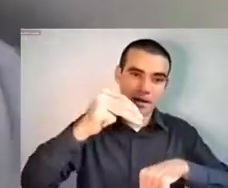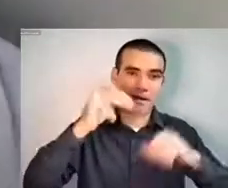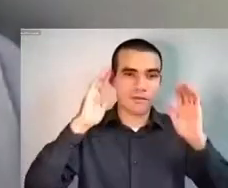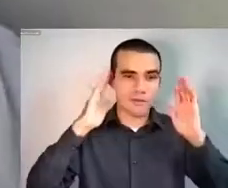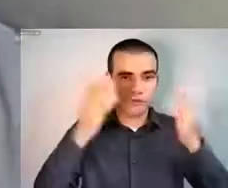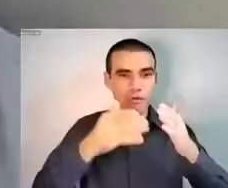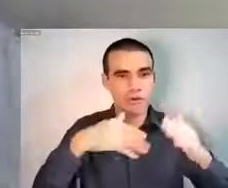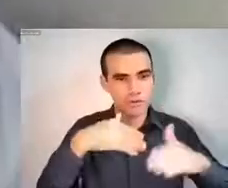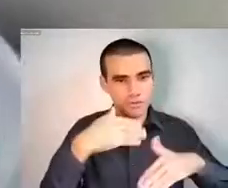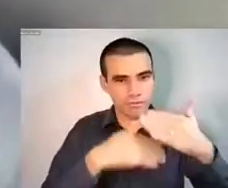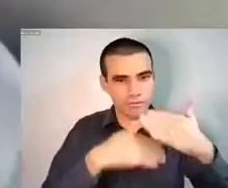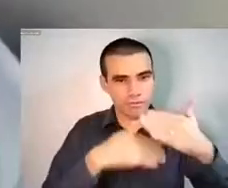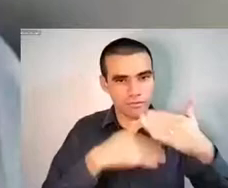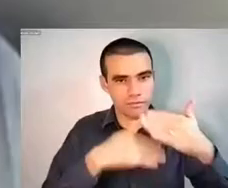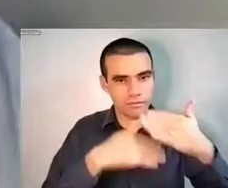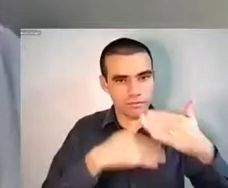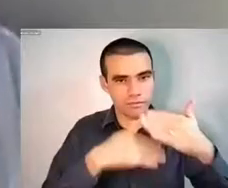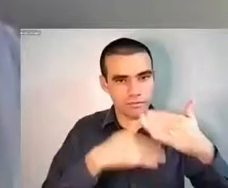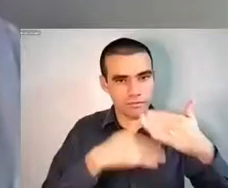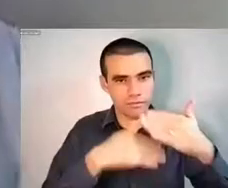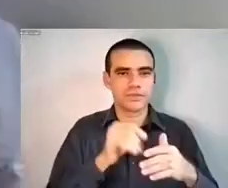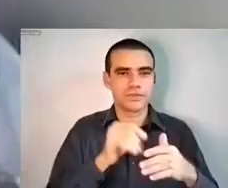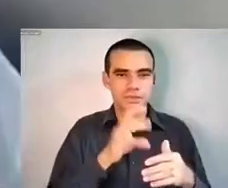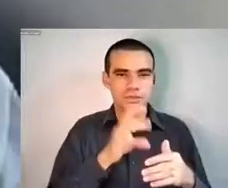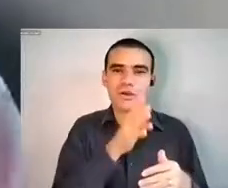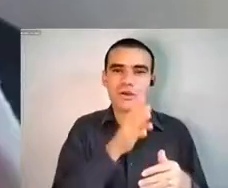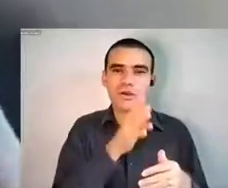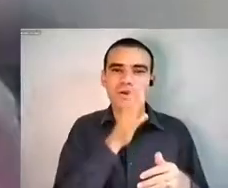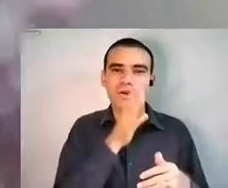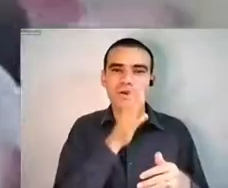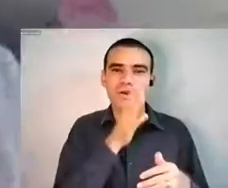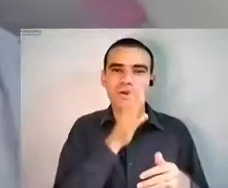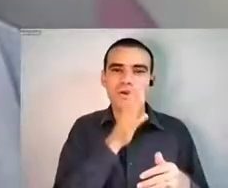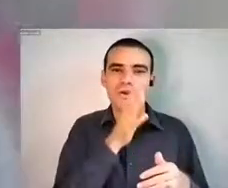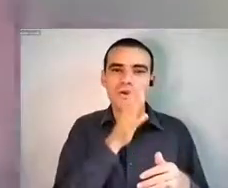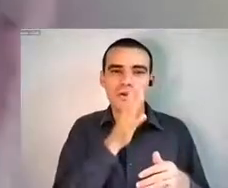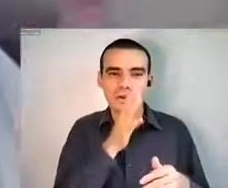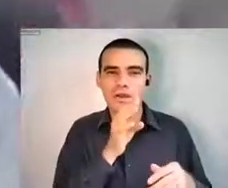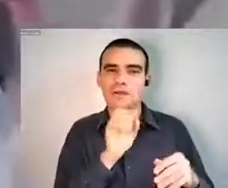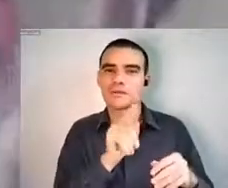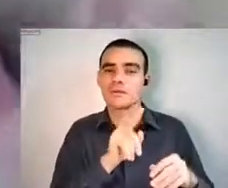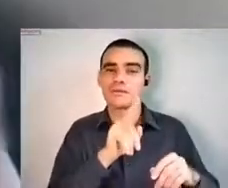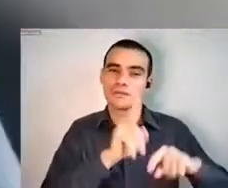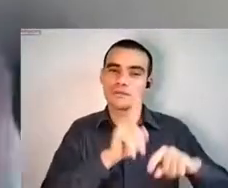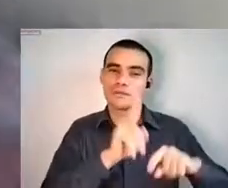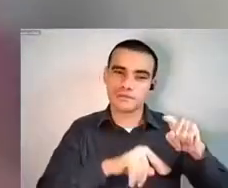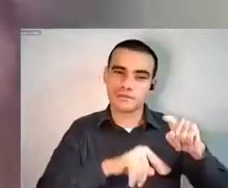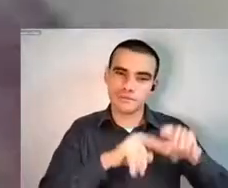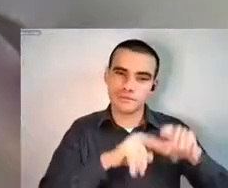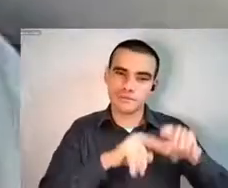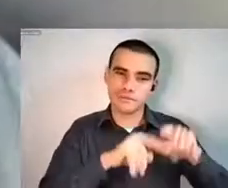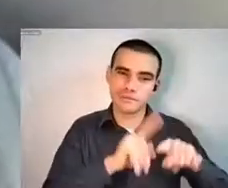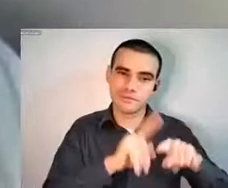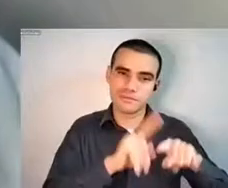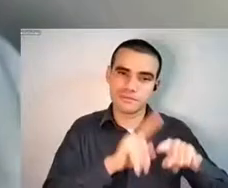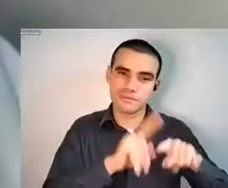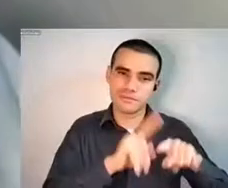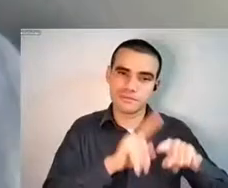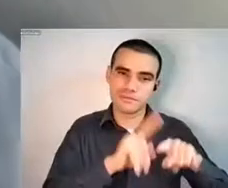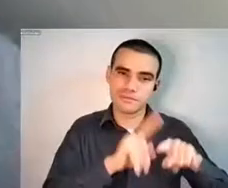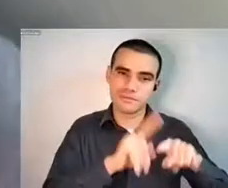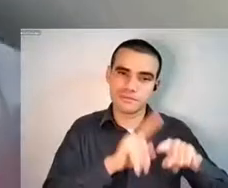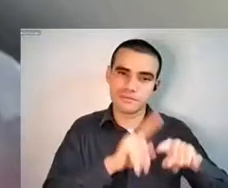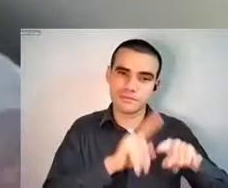I have a focus on developing not only knowledge, but also products, and have business management because I need to deal with